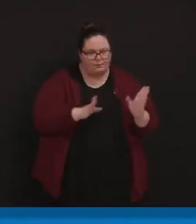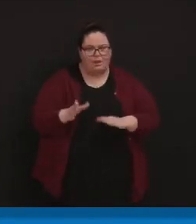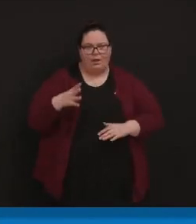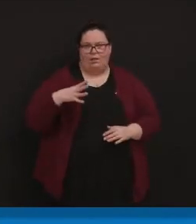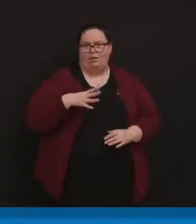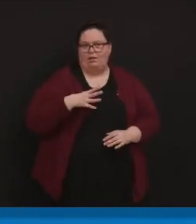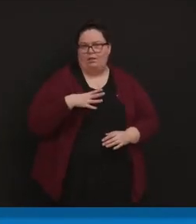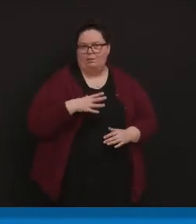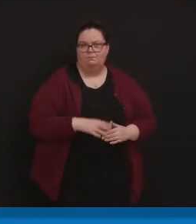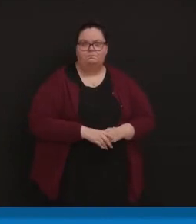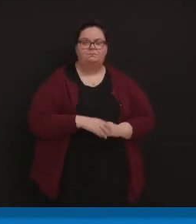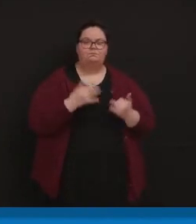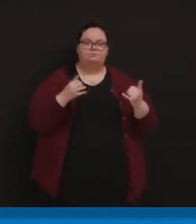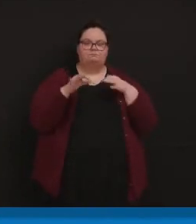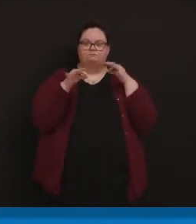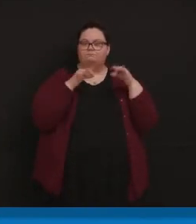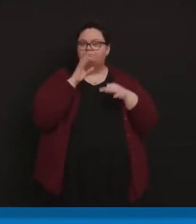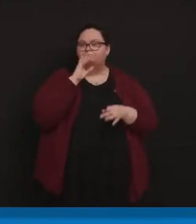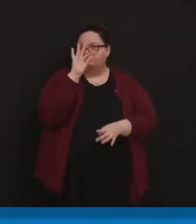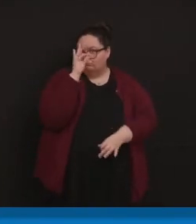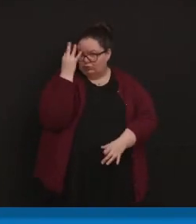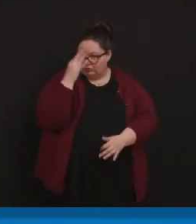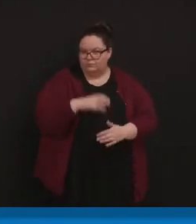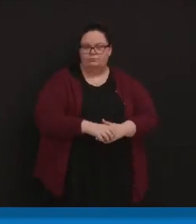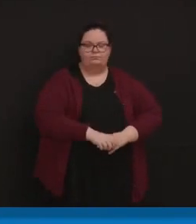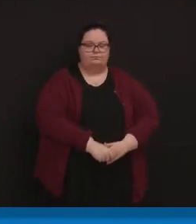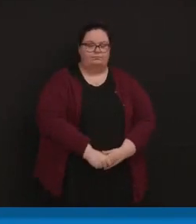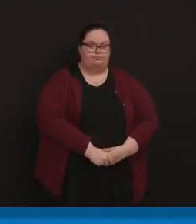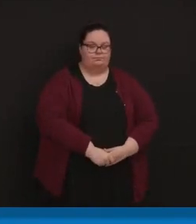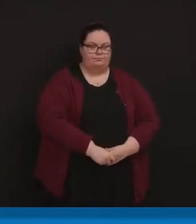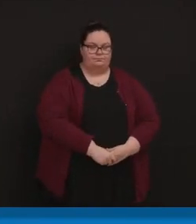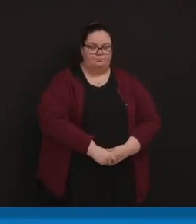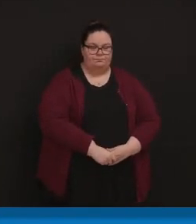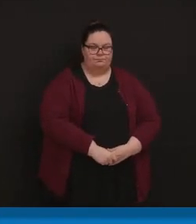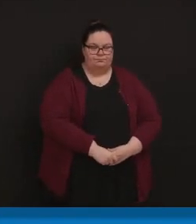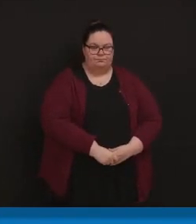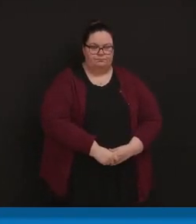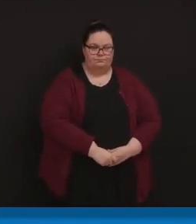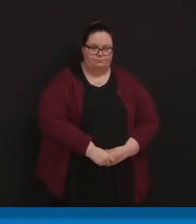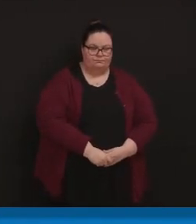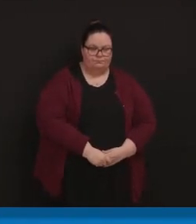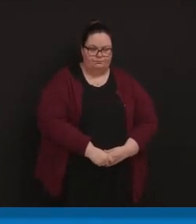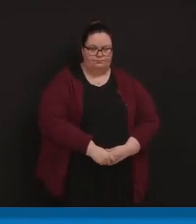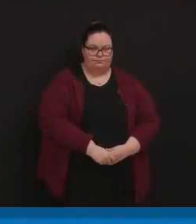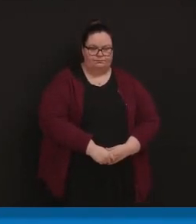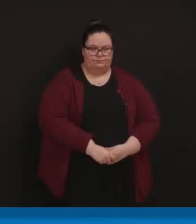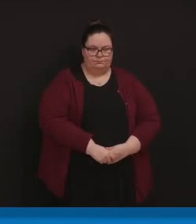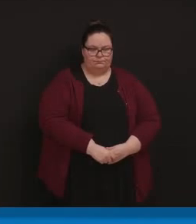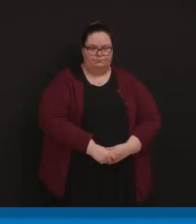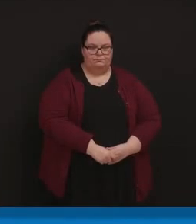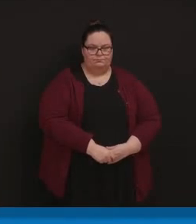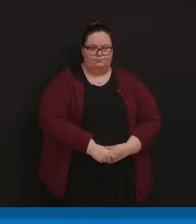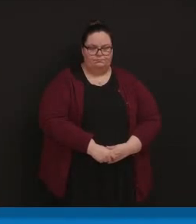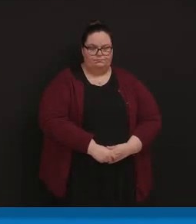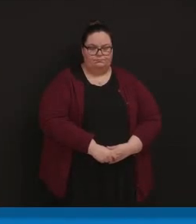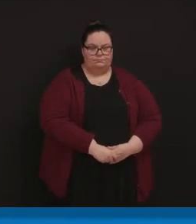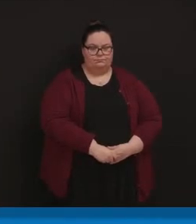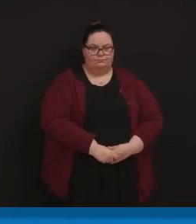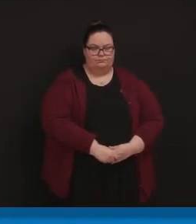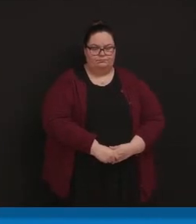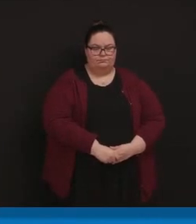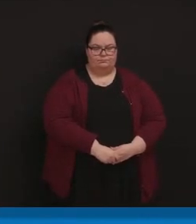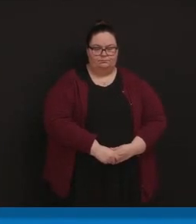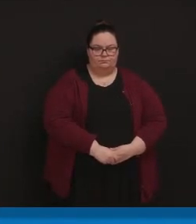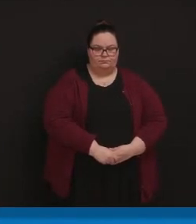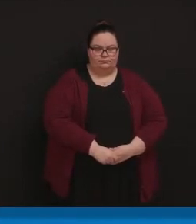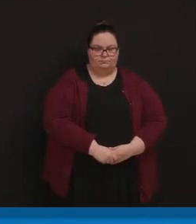reason why some schools have decided to ask students to work at home